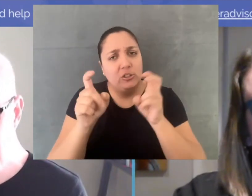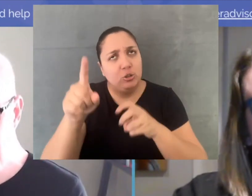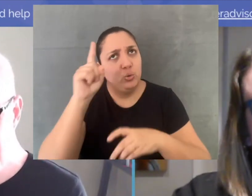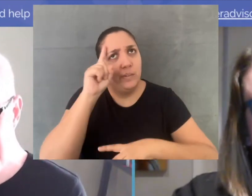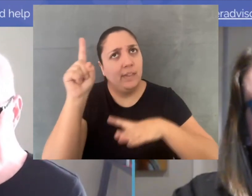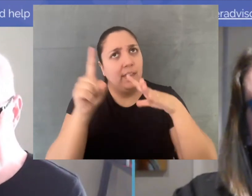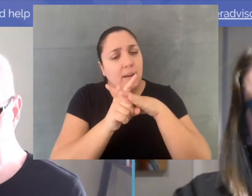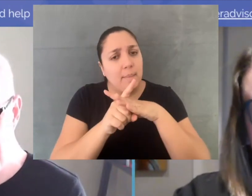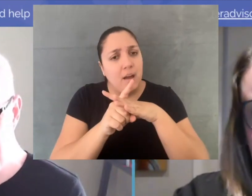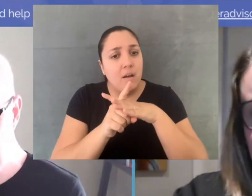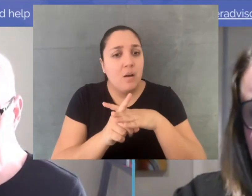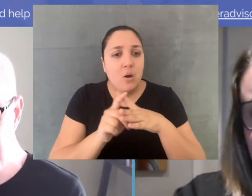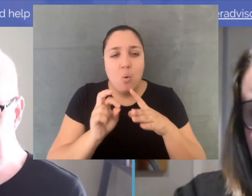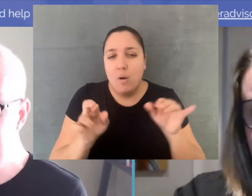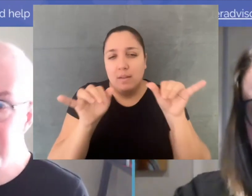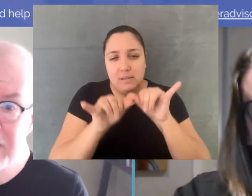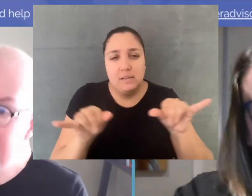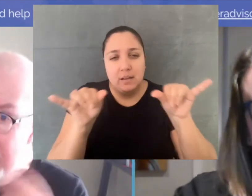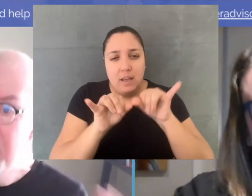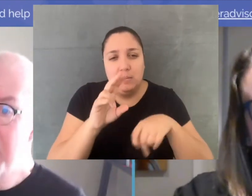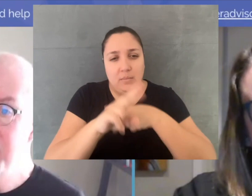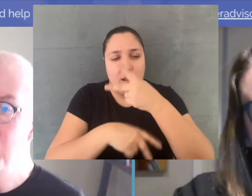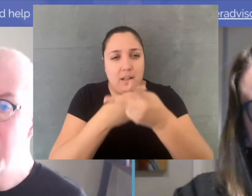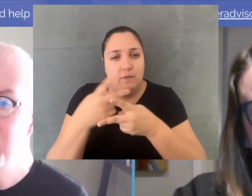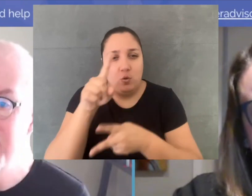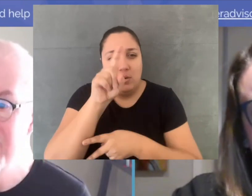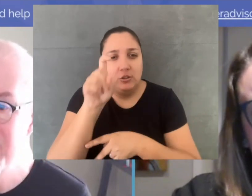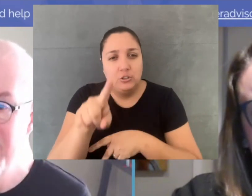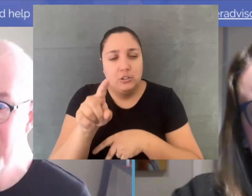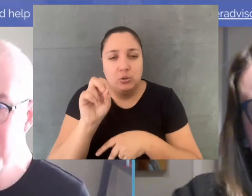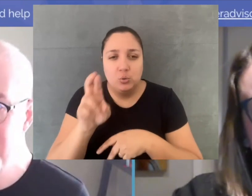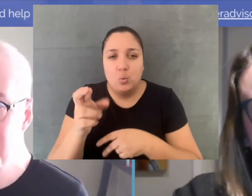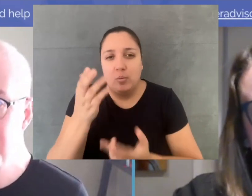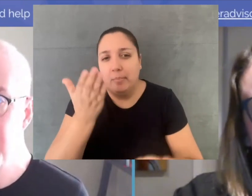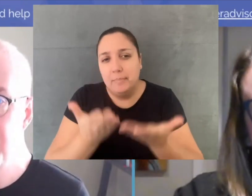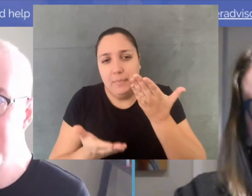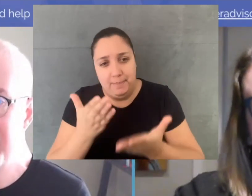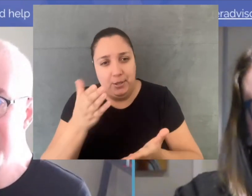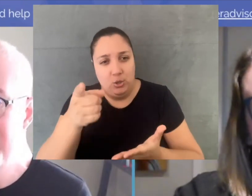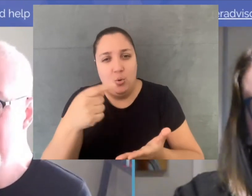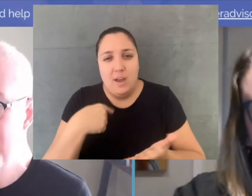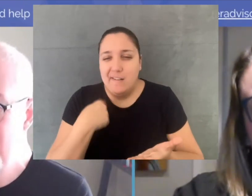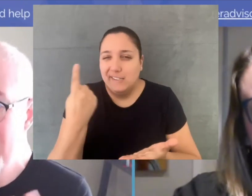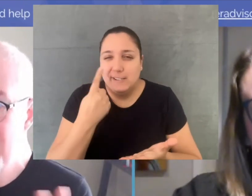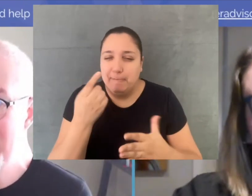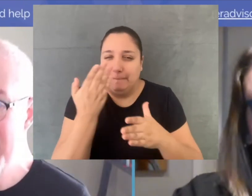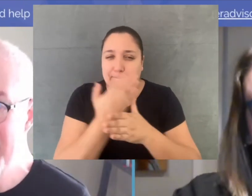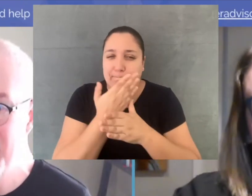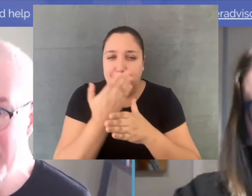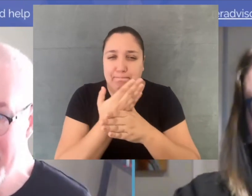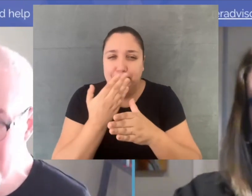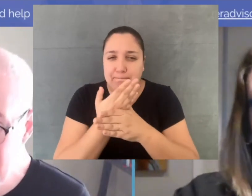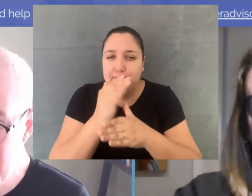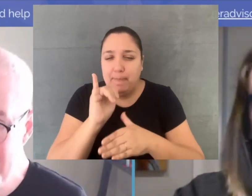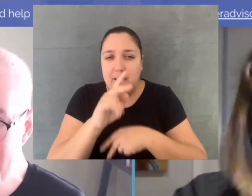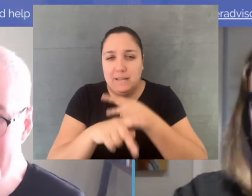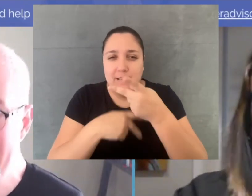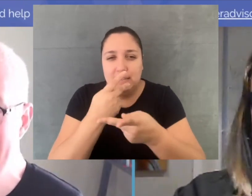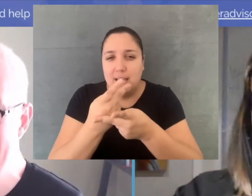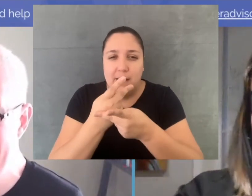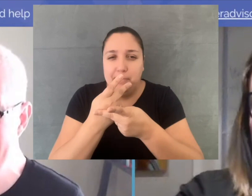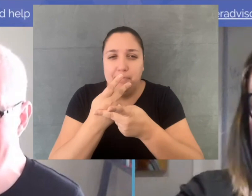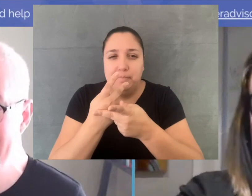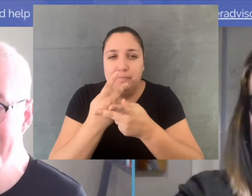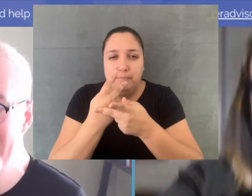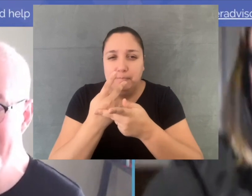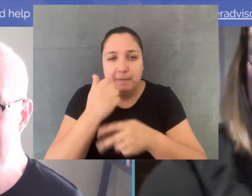that you think about, or like you look at? Is it the same kinds of questions, or are there do you have pet peeves about those particular kinds